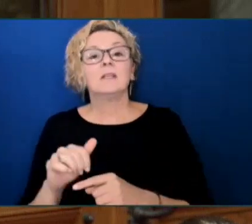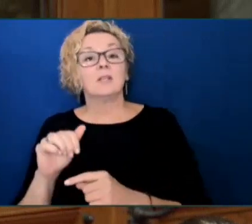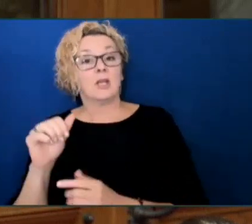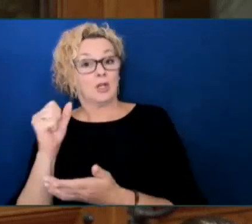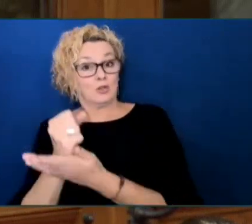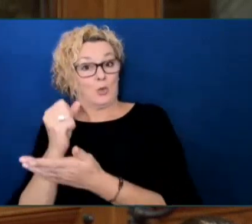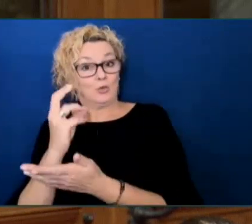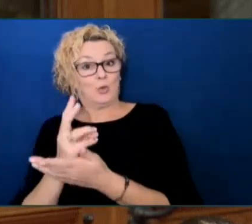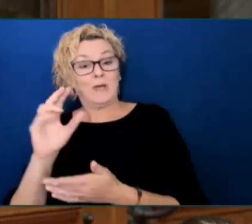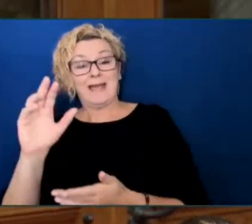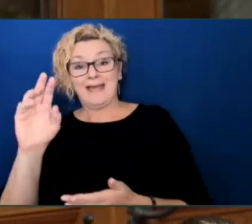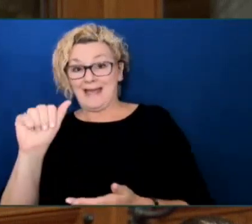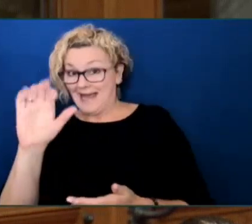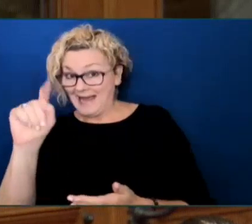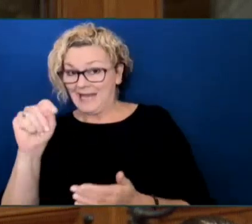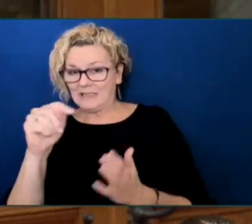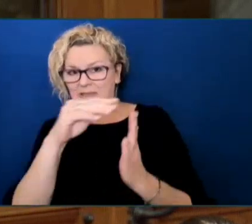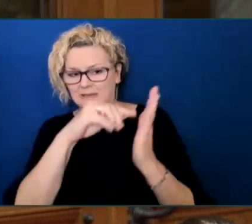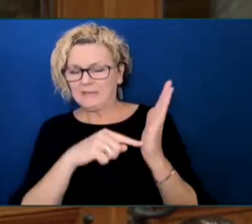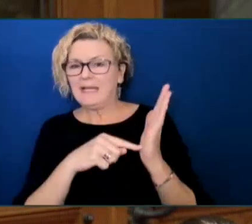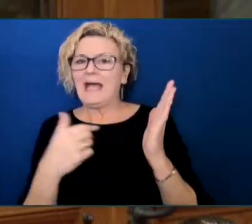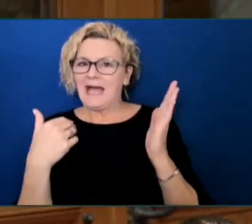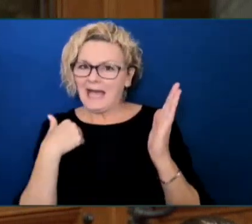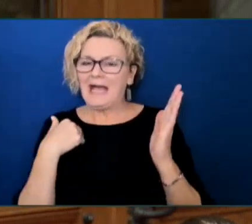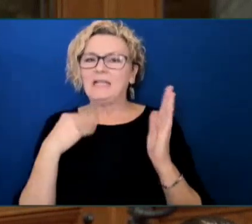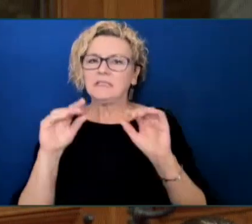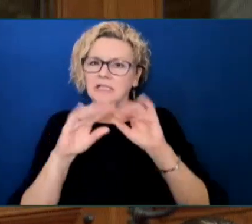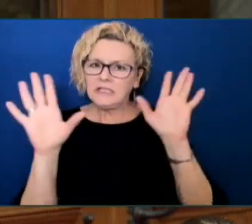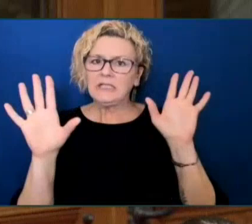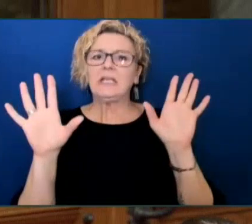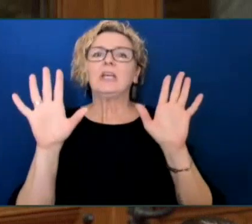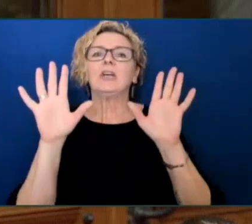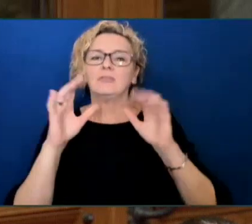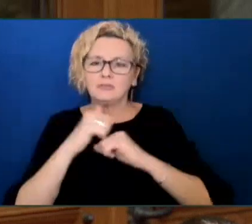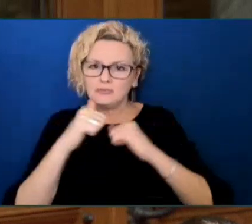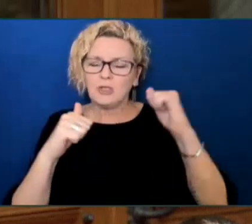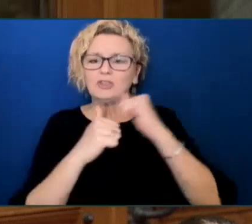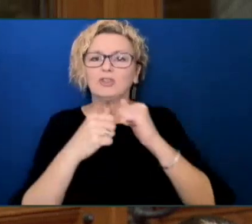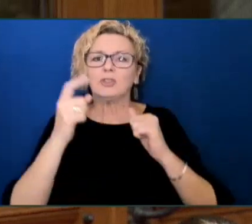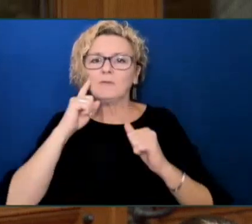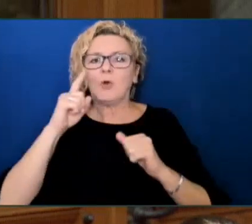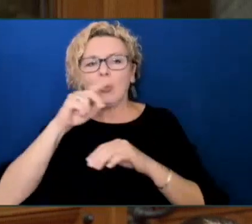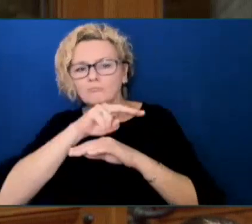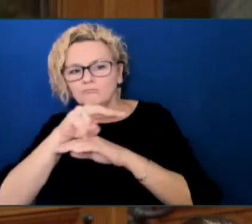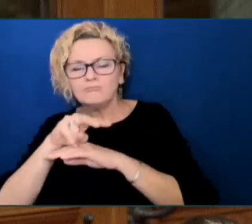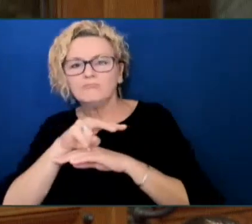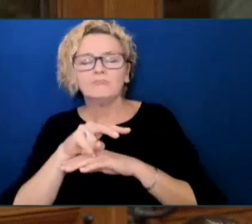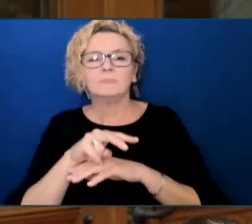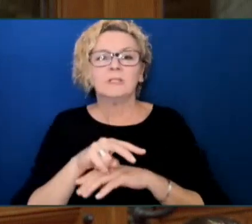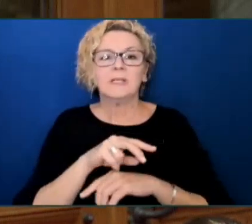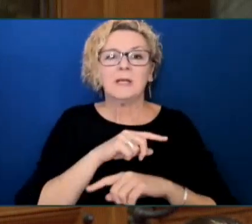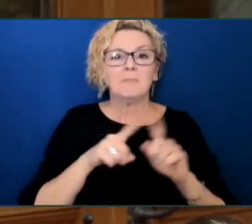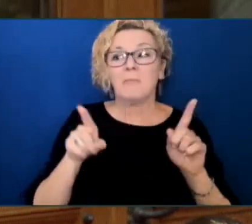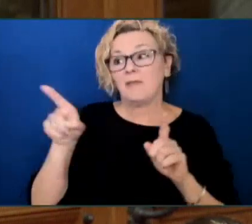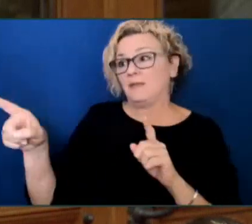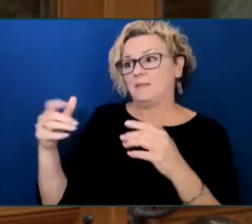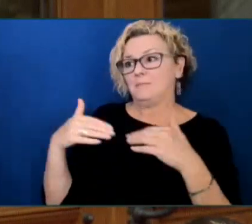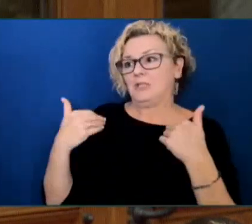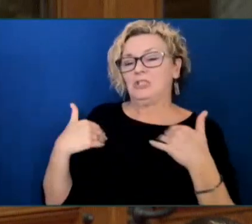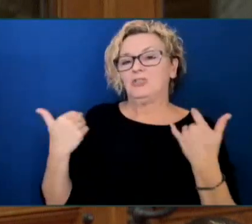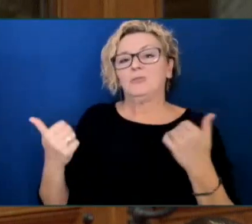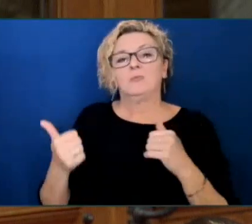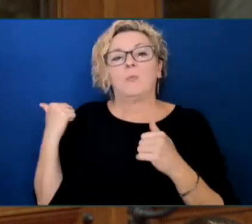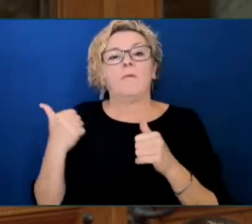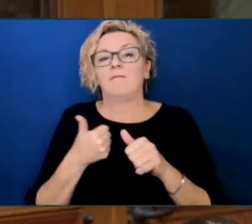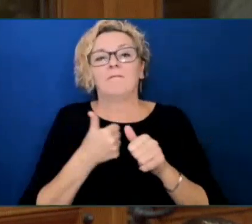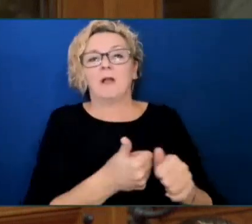oversight of social work, and yet this minister exempts her entire ministry from being accountable to it. My question through you is to the